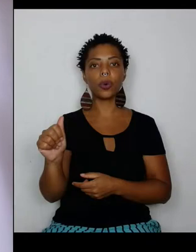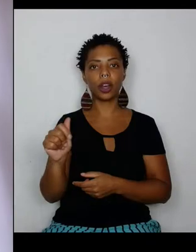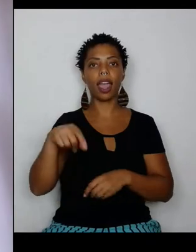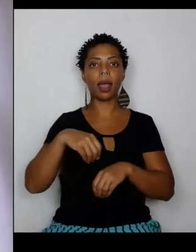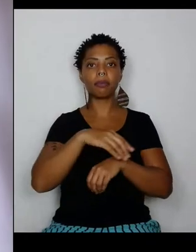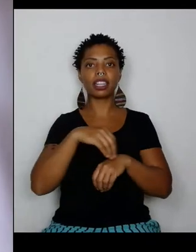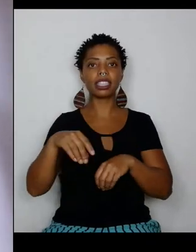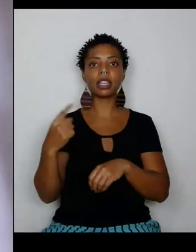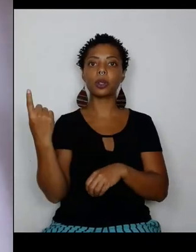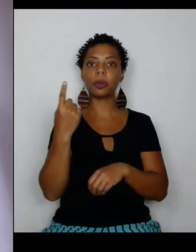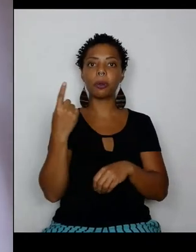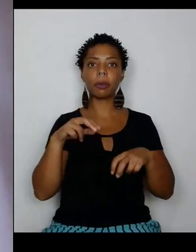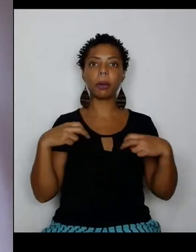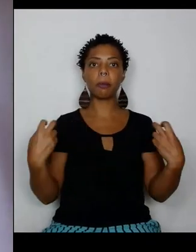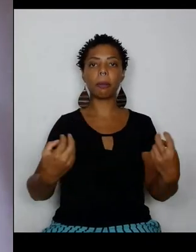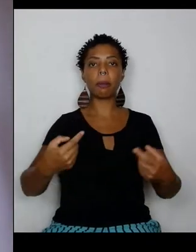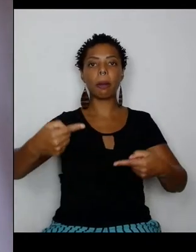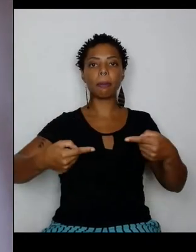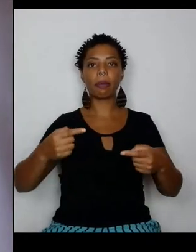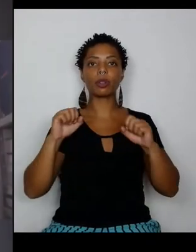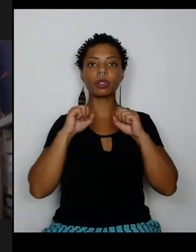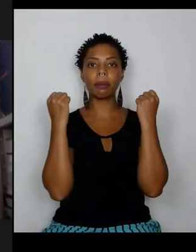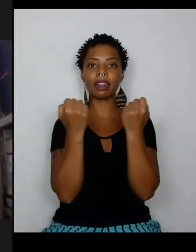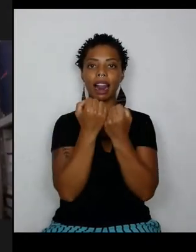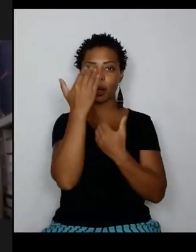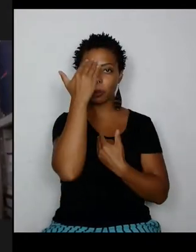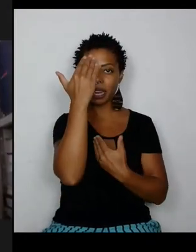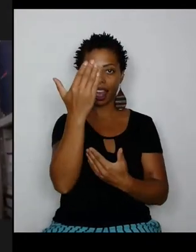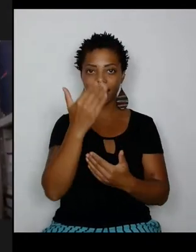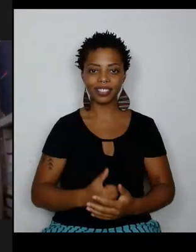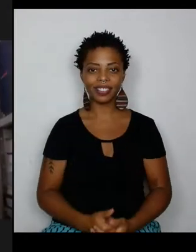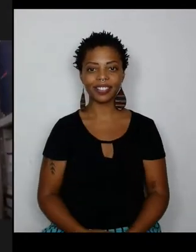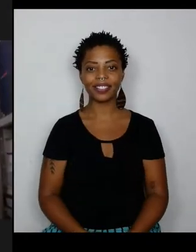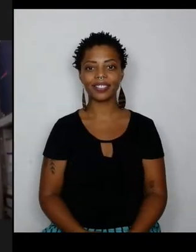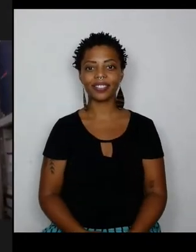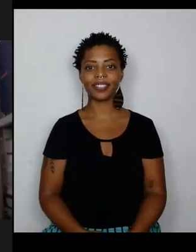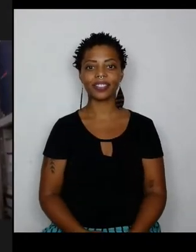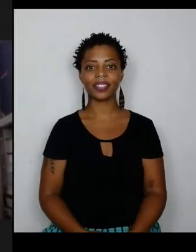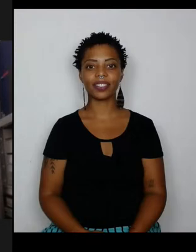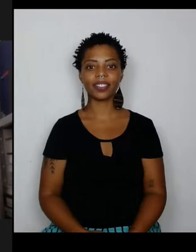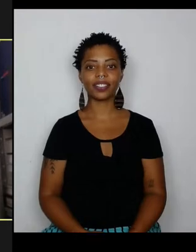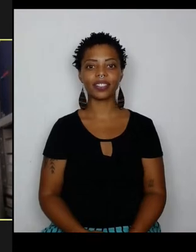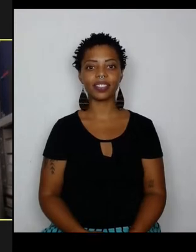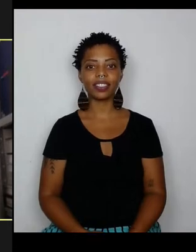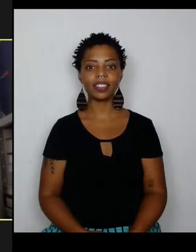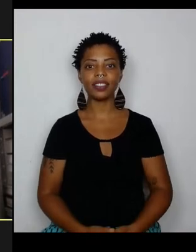to laura cosente to mediate the first round table of the seminar thank you